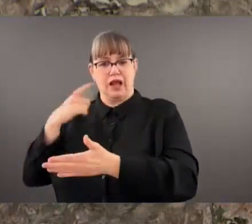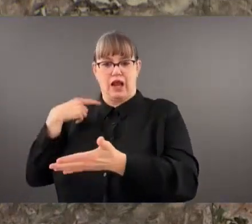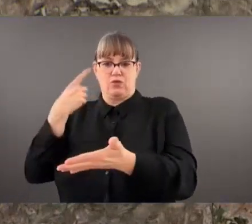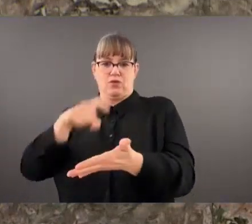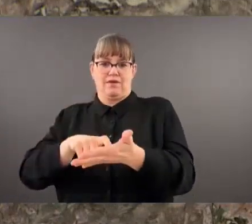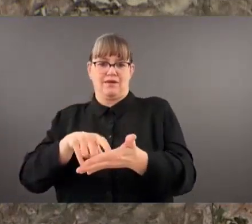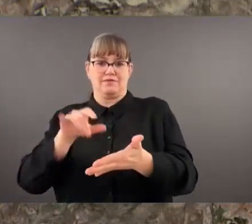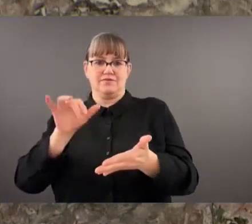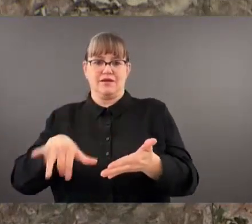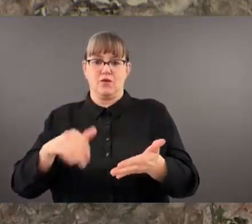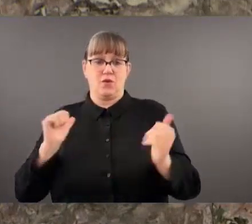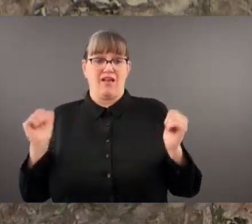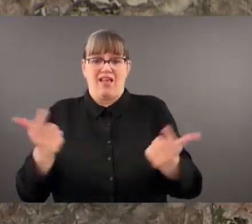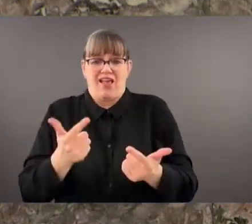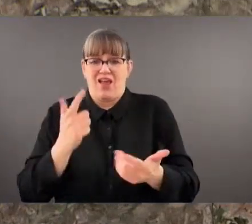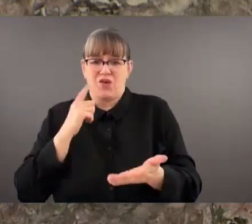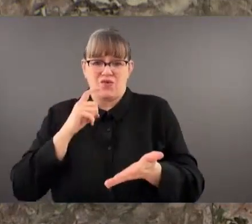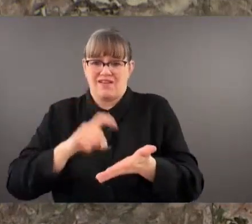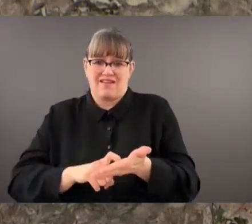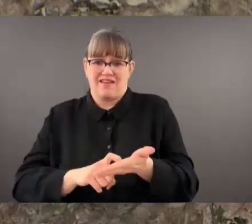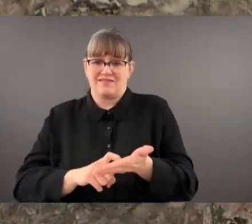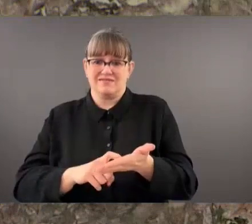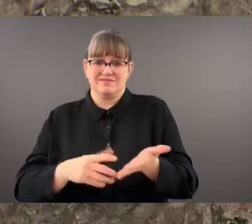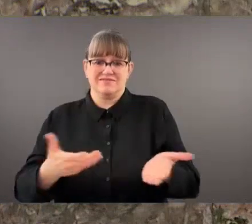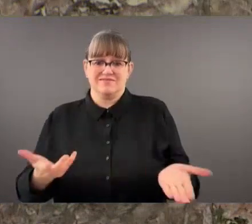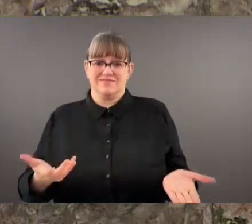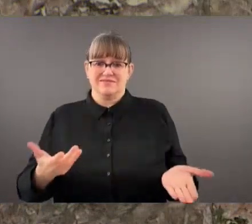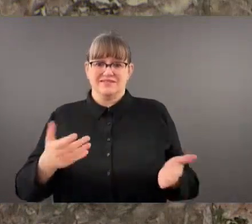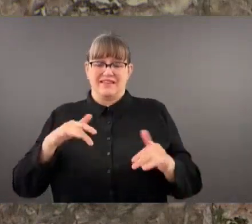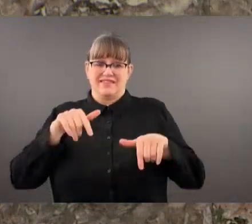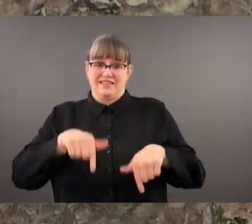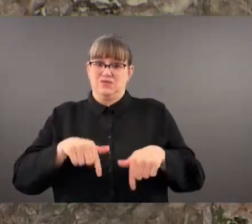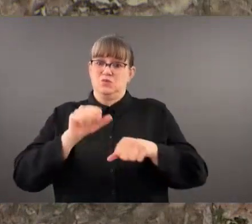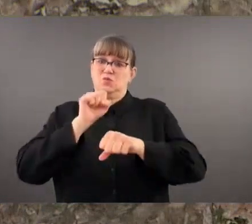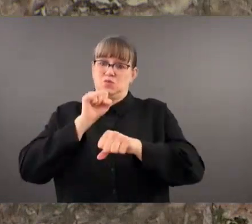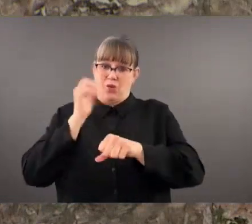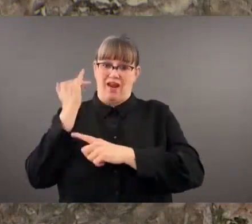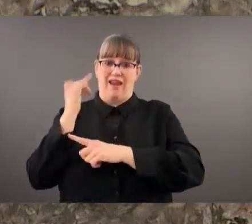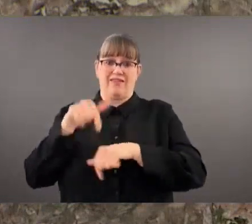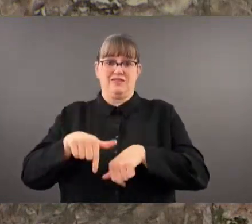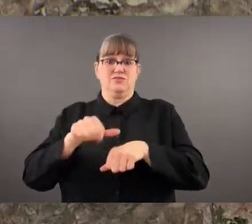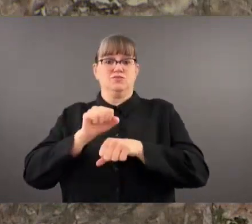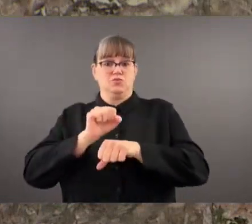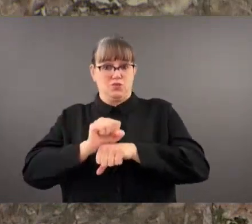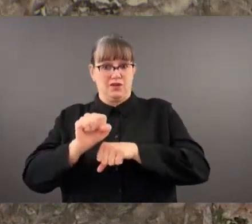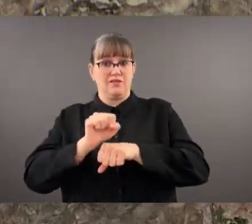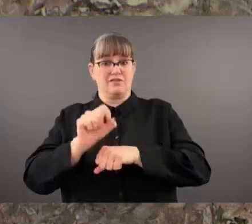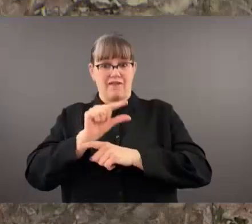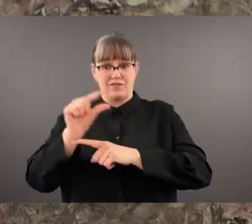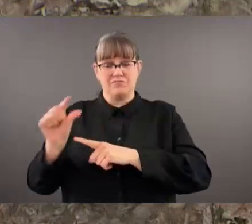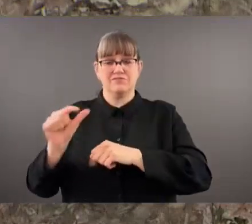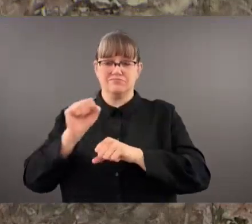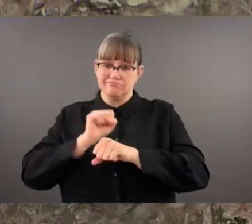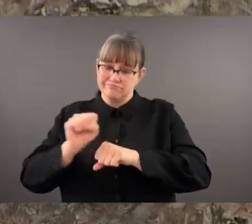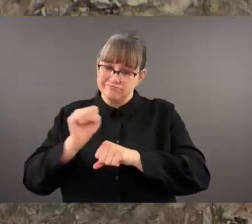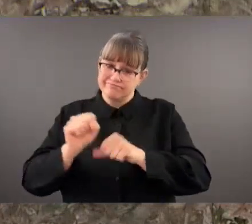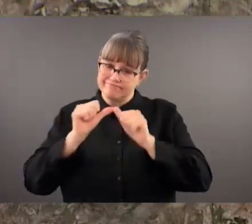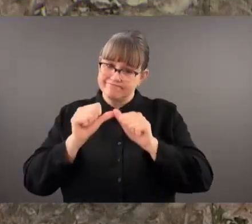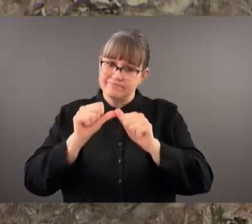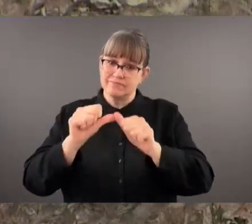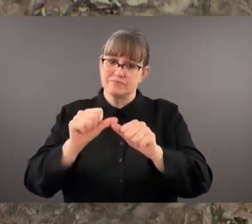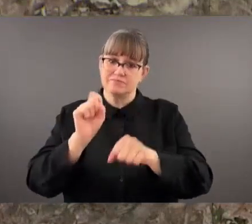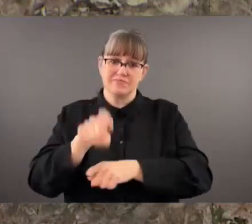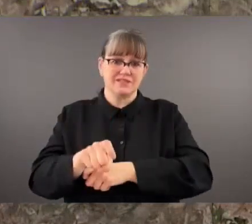this work has to continue. And also, Mr. Speaker, that's why in the situation like this, when this happens, it's why it's so important to work